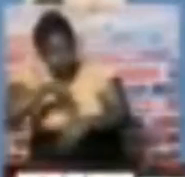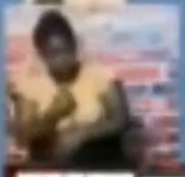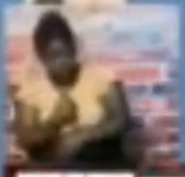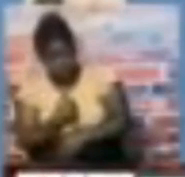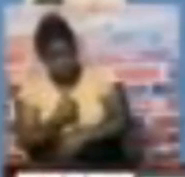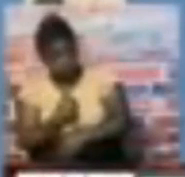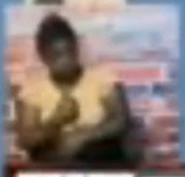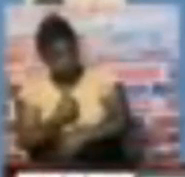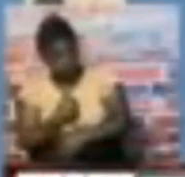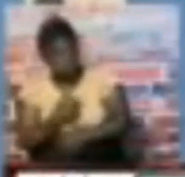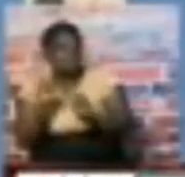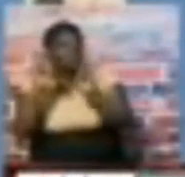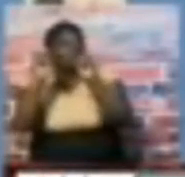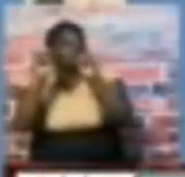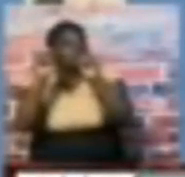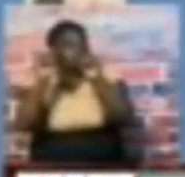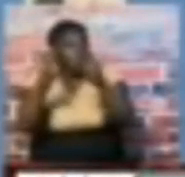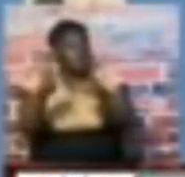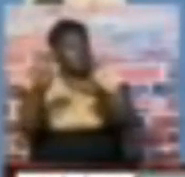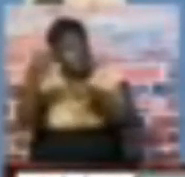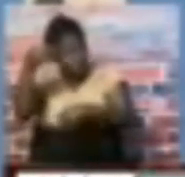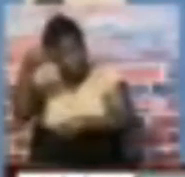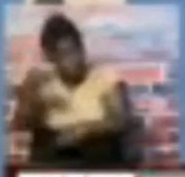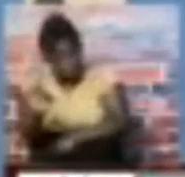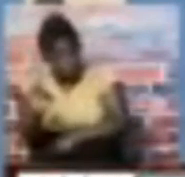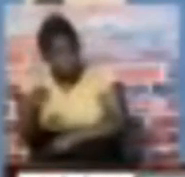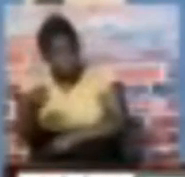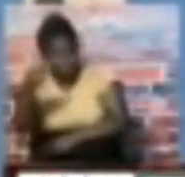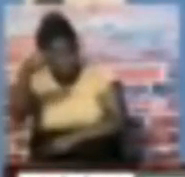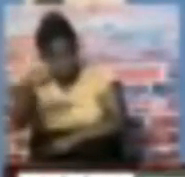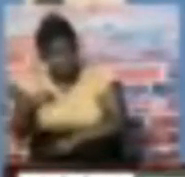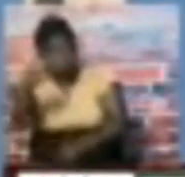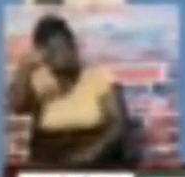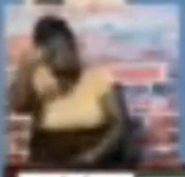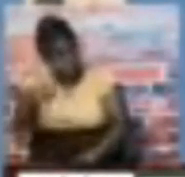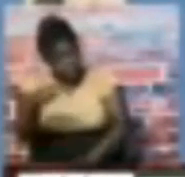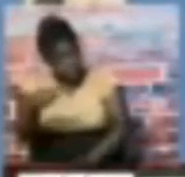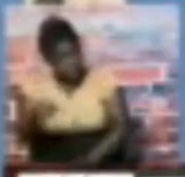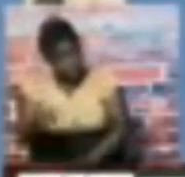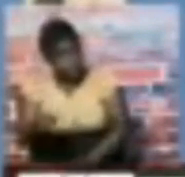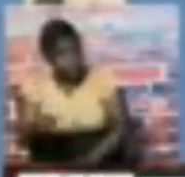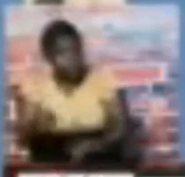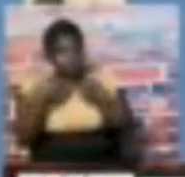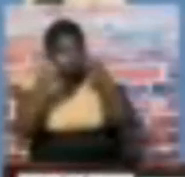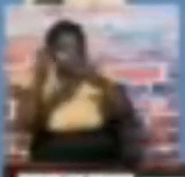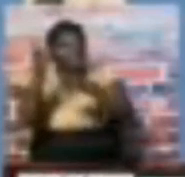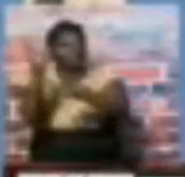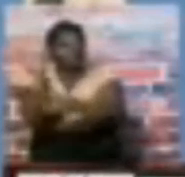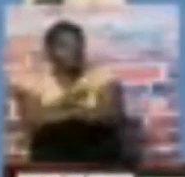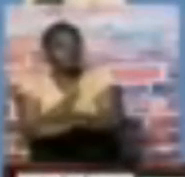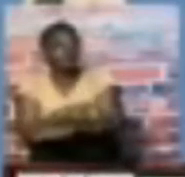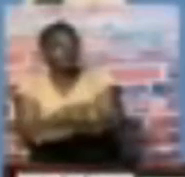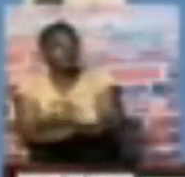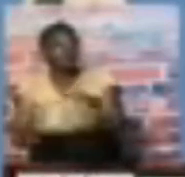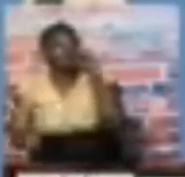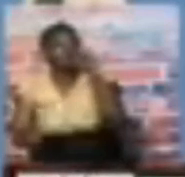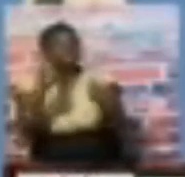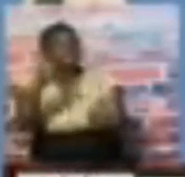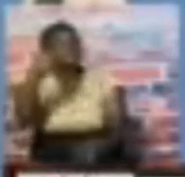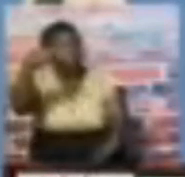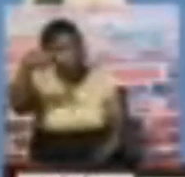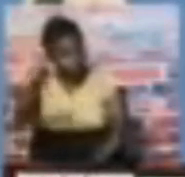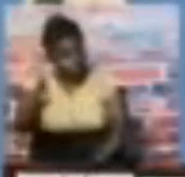mind, provided they are the right quality. You will be told by the Minister of Health, they will tell you which are the right